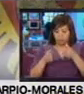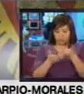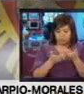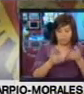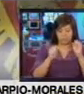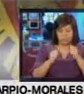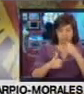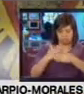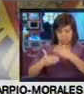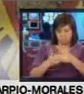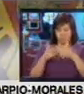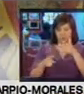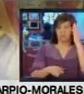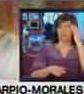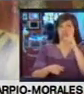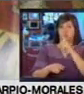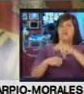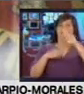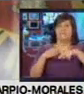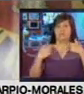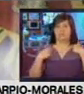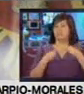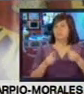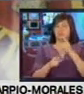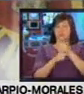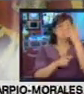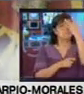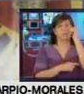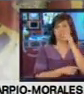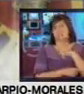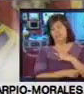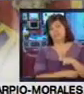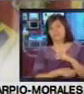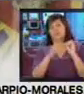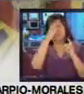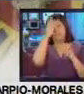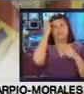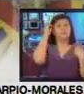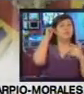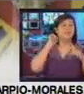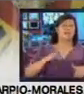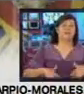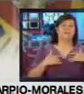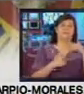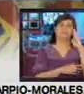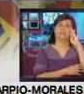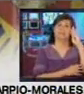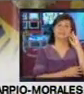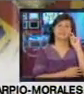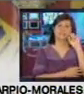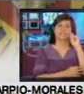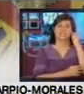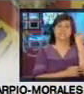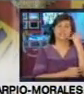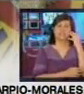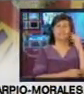that can be prosecuted, you know you're going to get results because she's a really smart lady. All right, let's go over now live to the Batasan. Our colleague TJ Manotok